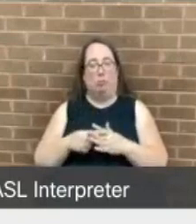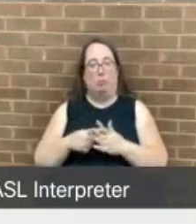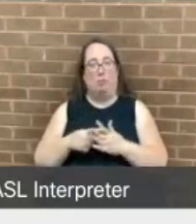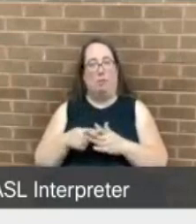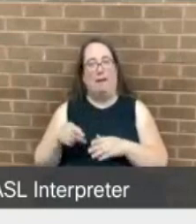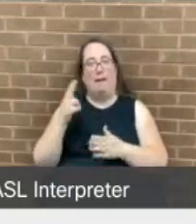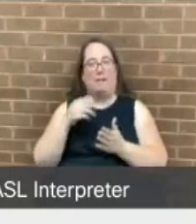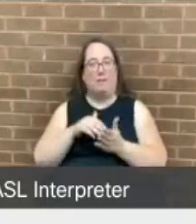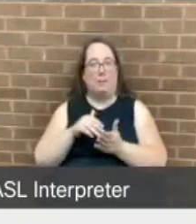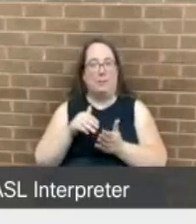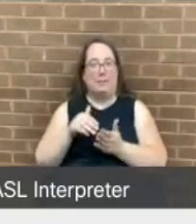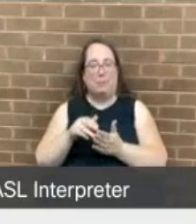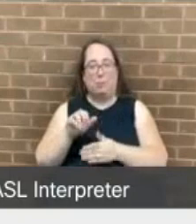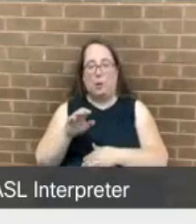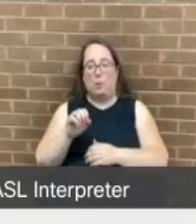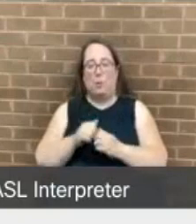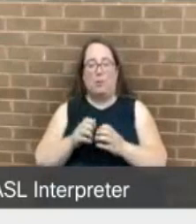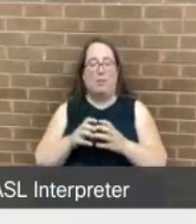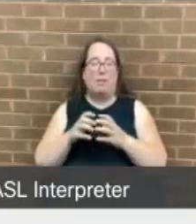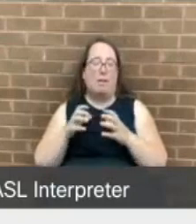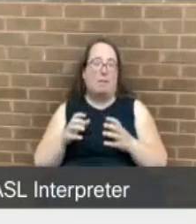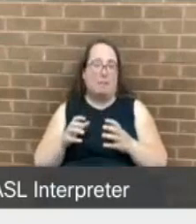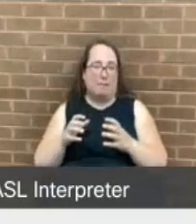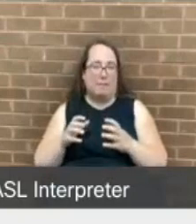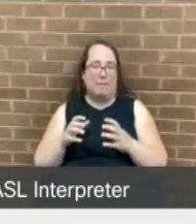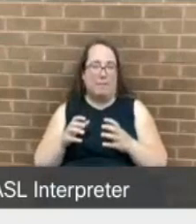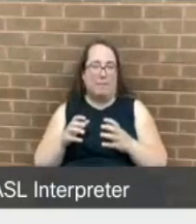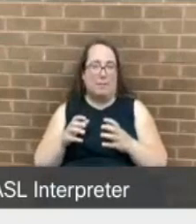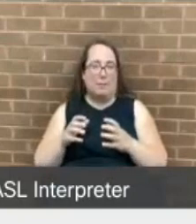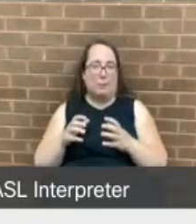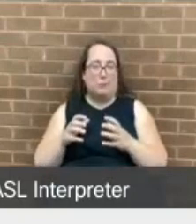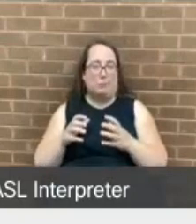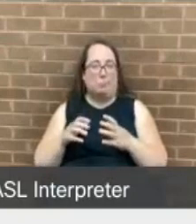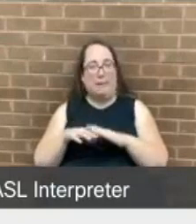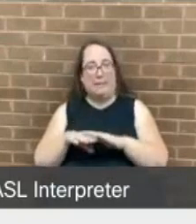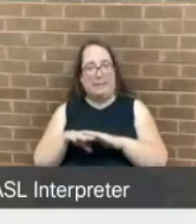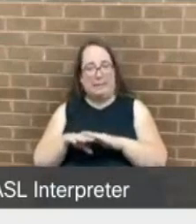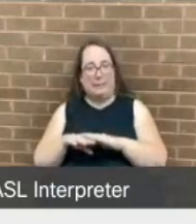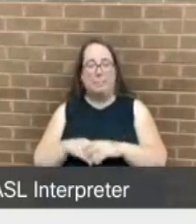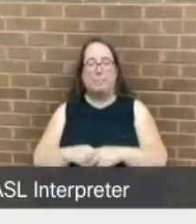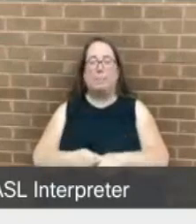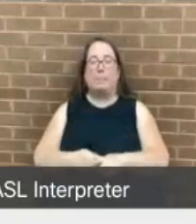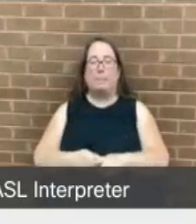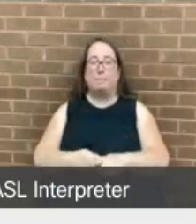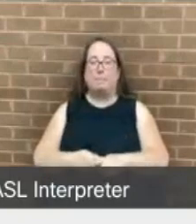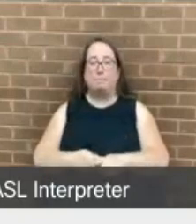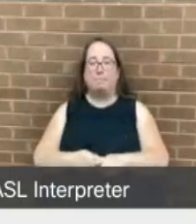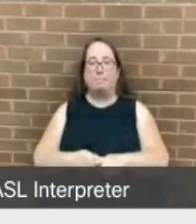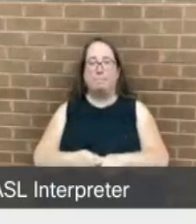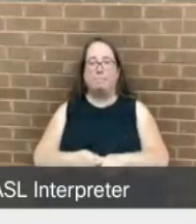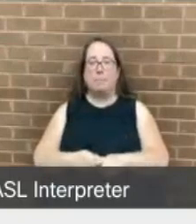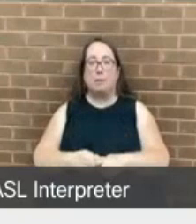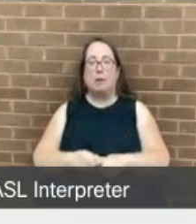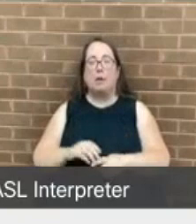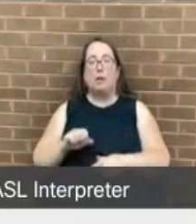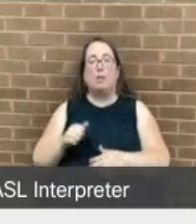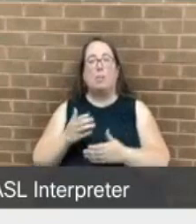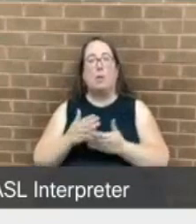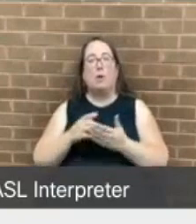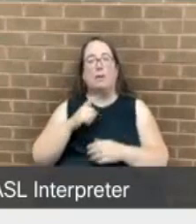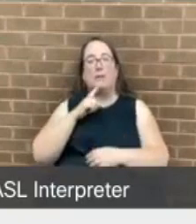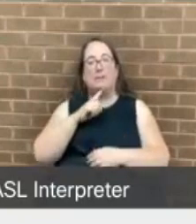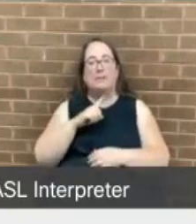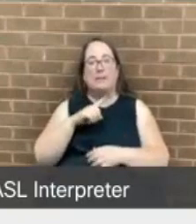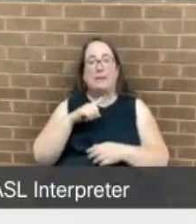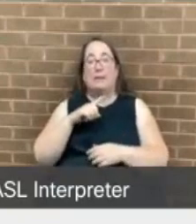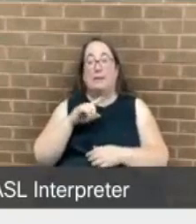high frequency routes with a lot of those features. The other piece that I don't want to lose sight of in the federal infrastructure bill is, you